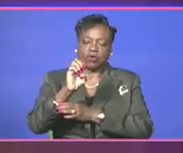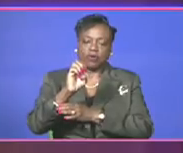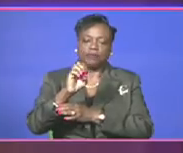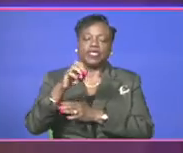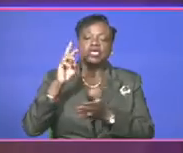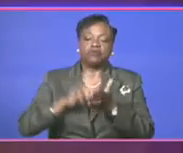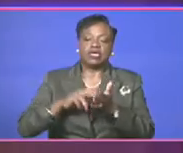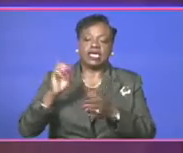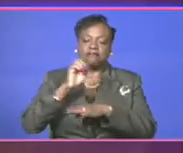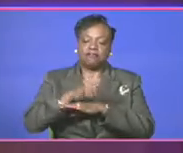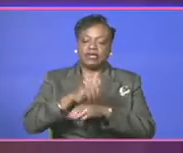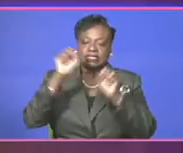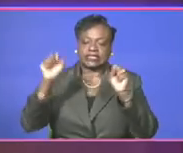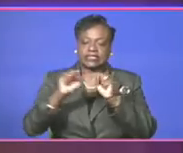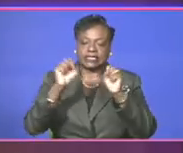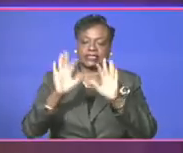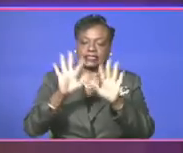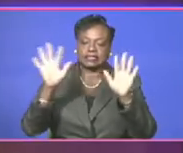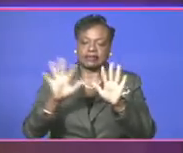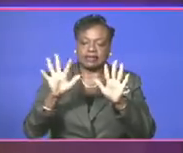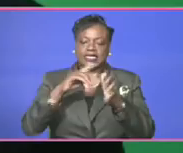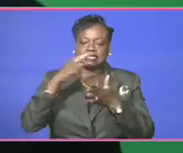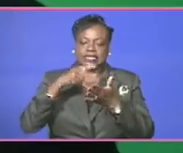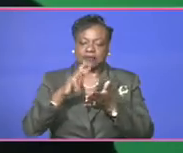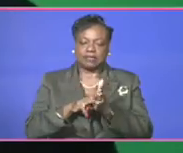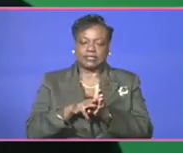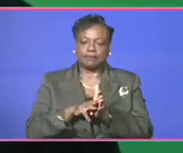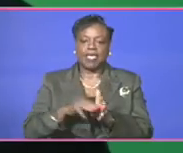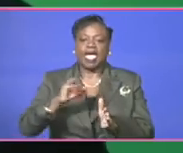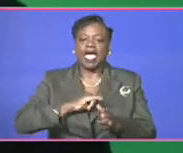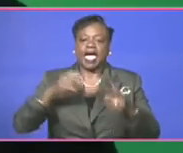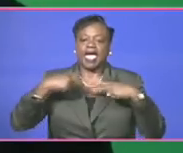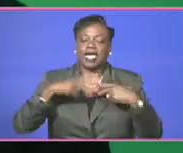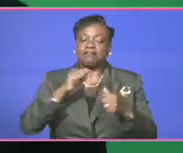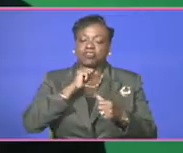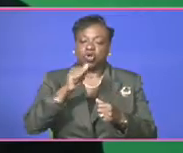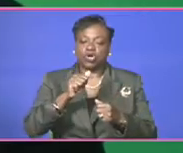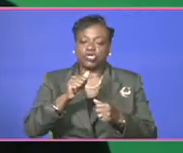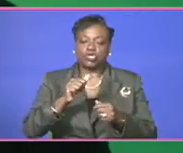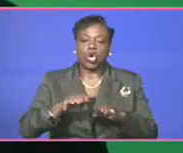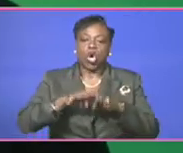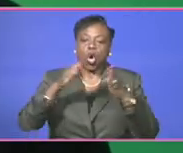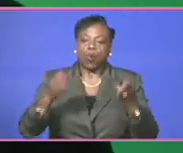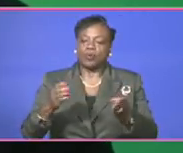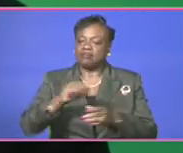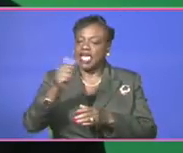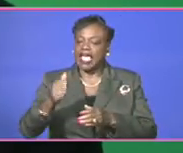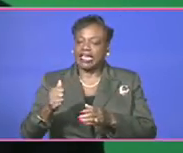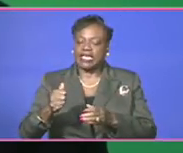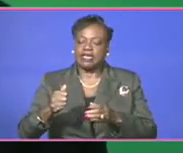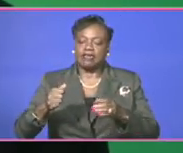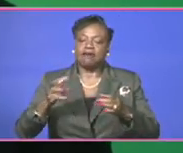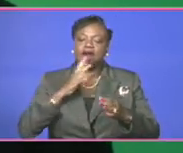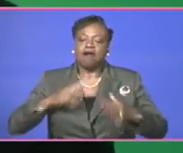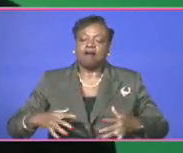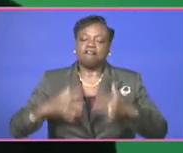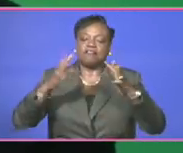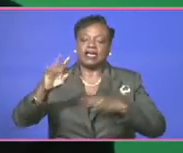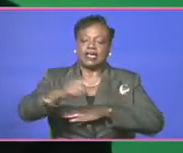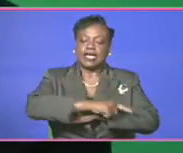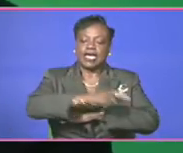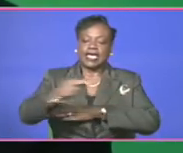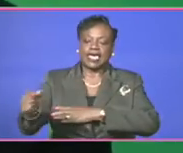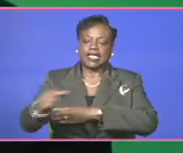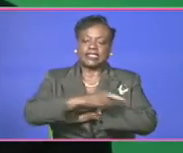Sunday's statement. Clint Watson reports. I am not opening any floodgates. What I am doing